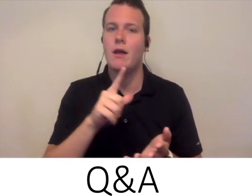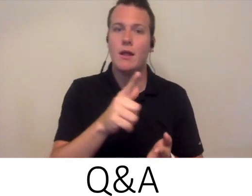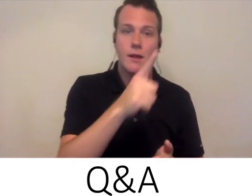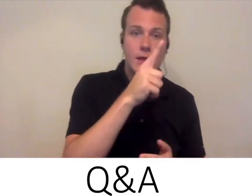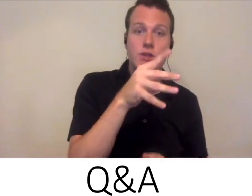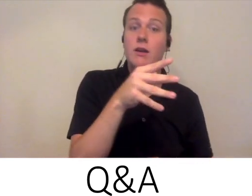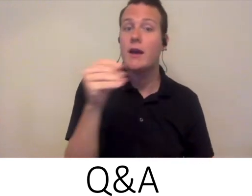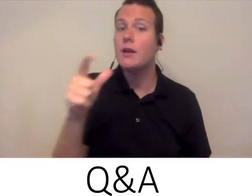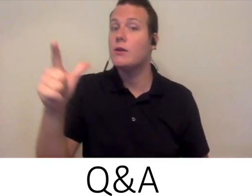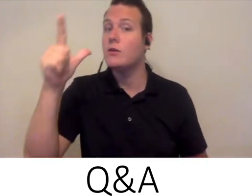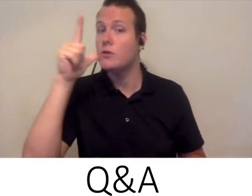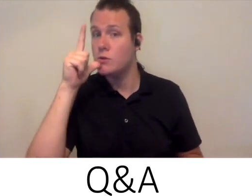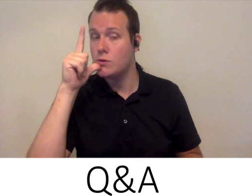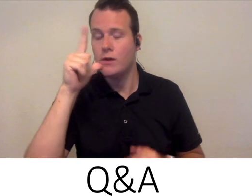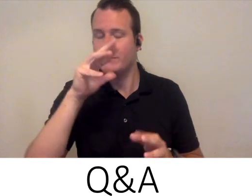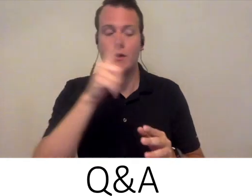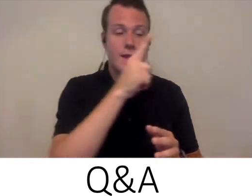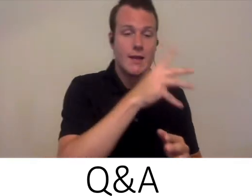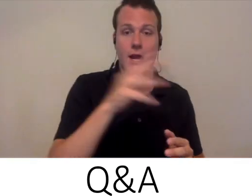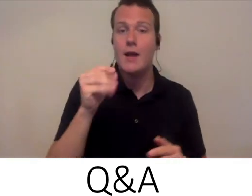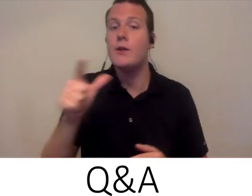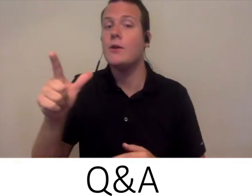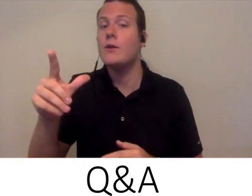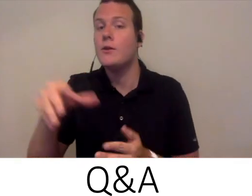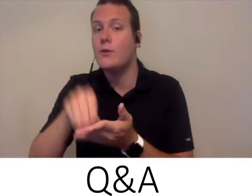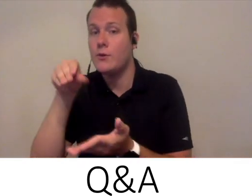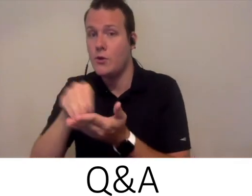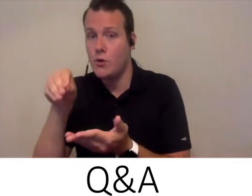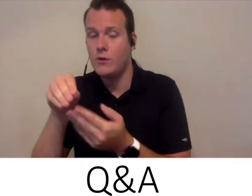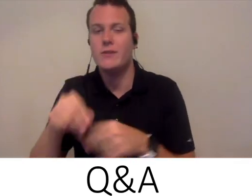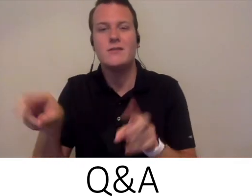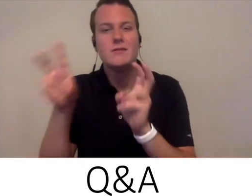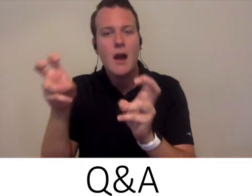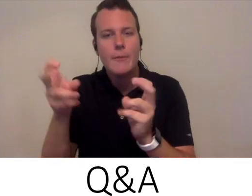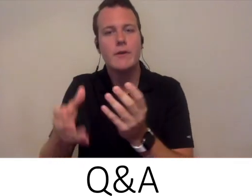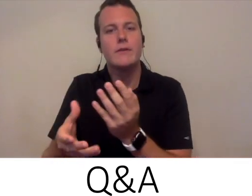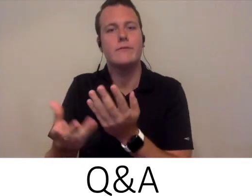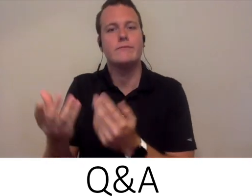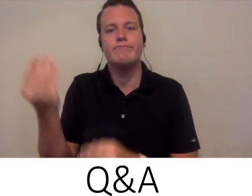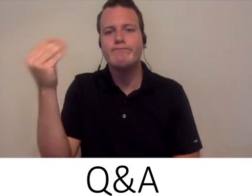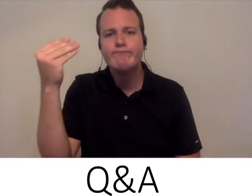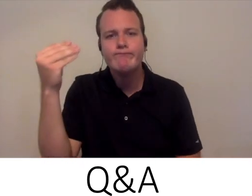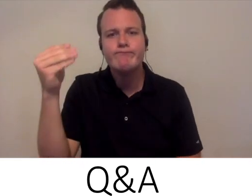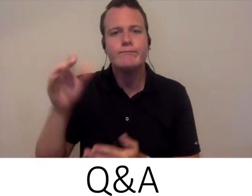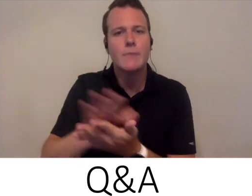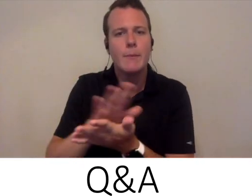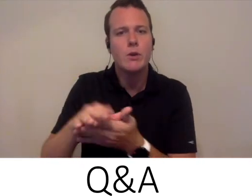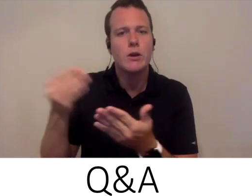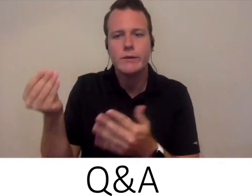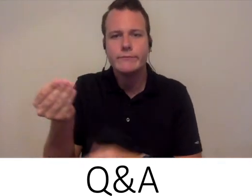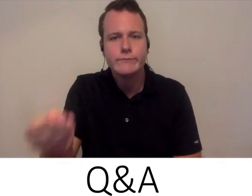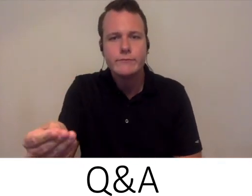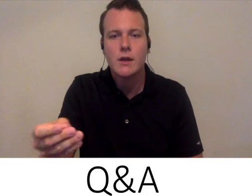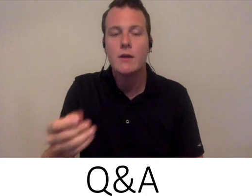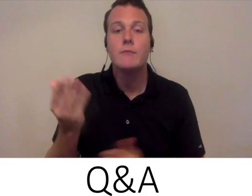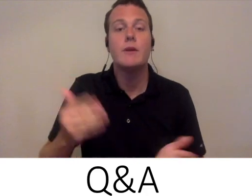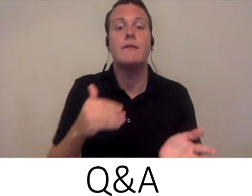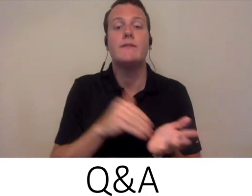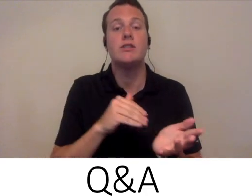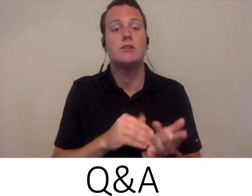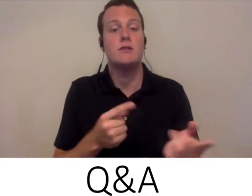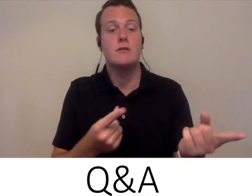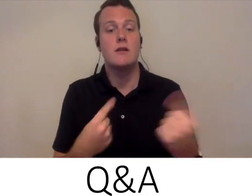learn. So you bring a topic, you bring a handout, and sometimes the physician may only stop in for just a couple